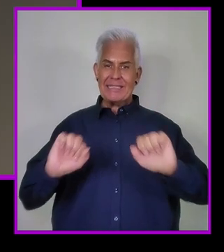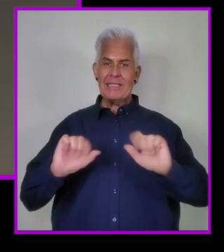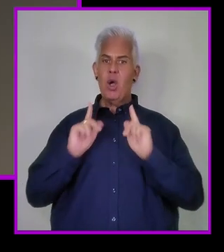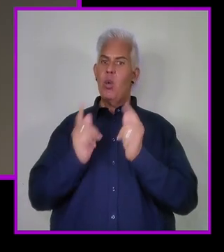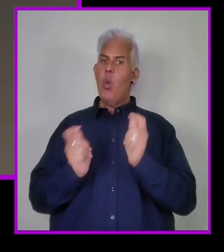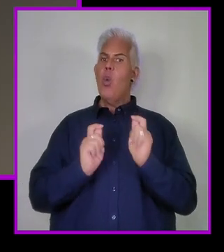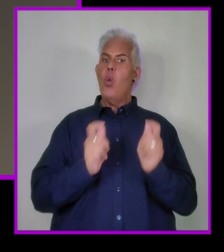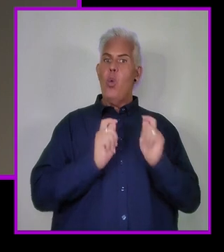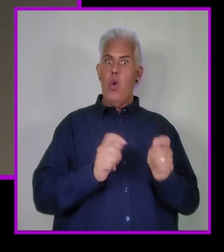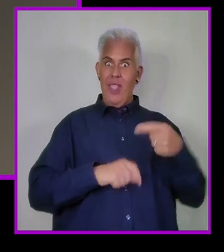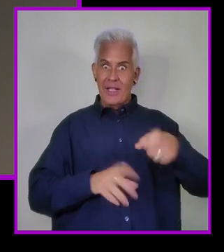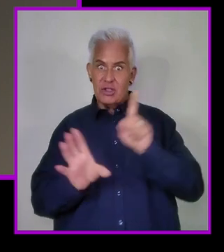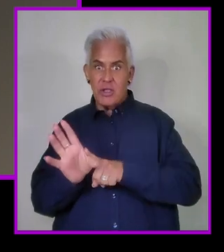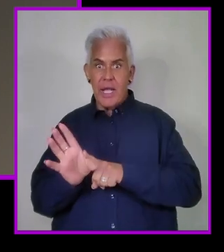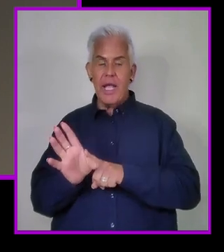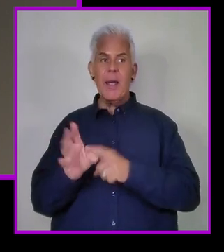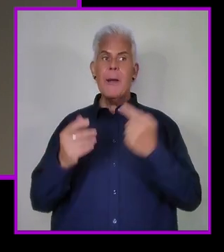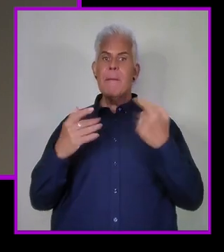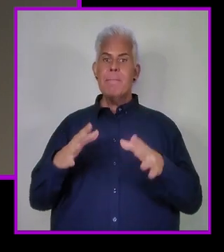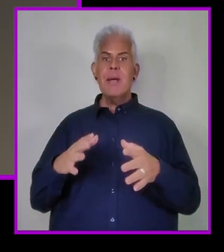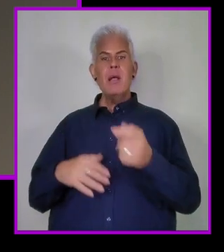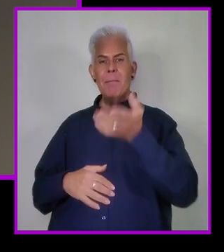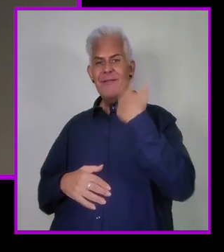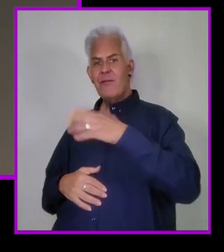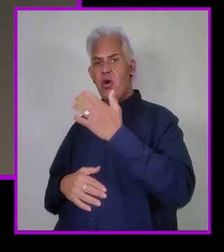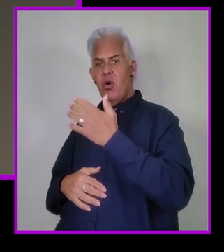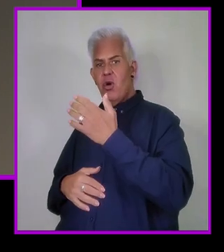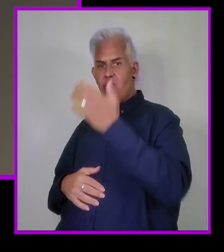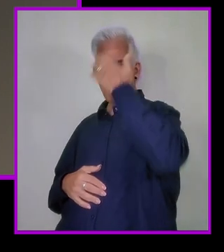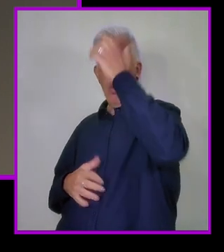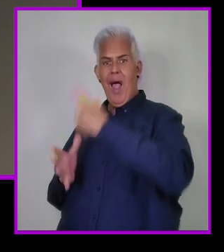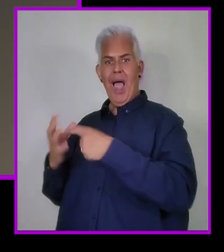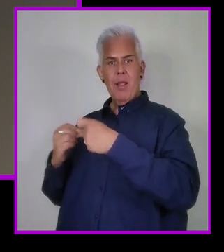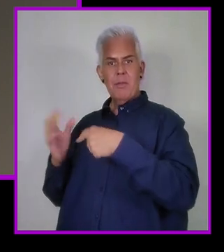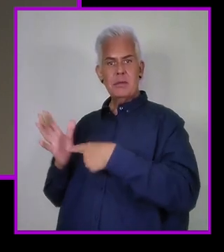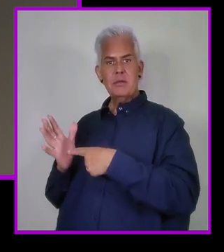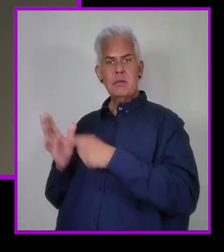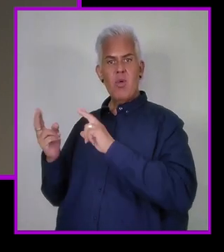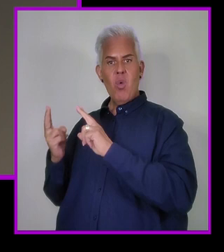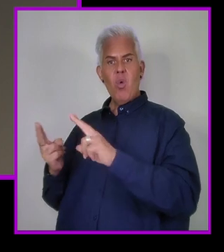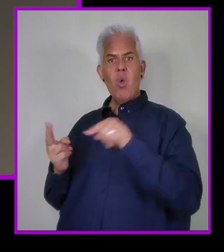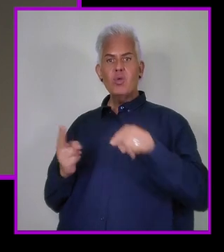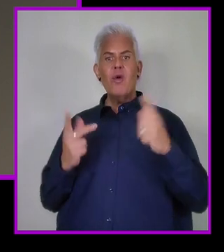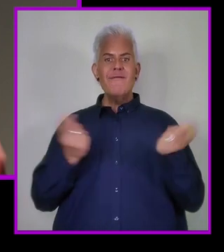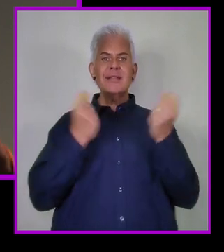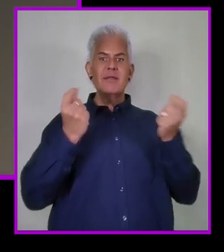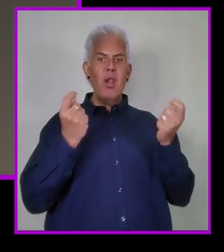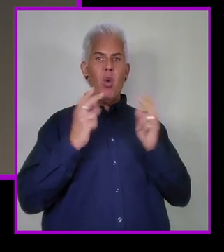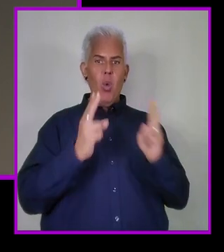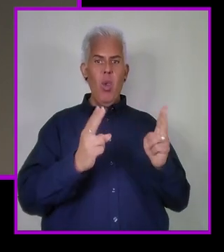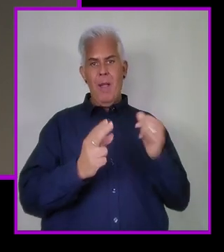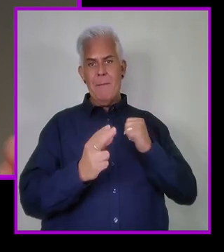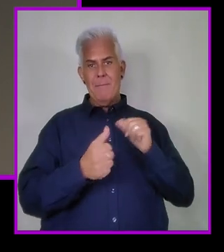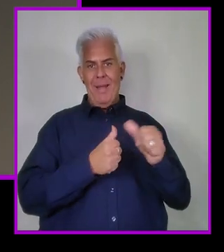awards. And at this year's Film Awards, they moved the event from the Royal Albert Hall to the Royal Festival Hall, which is a much more accessible space, certainly